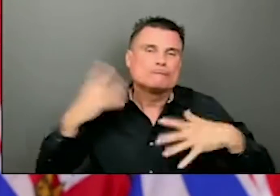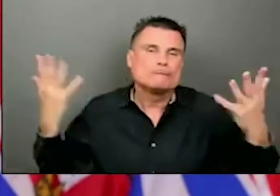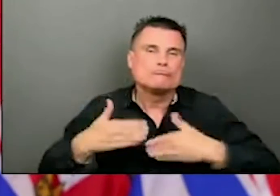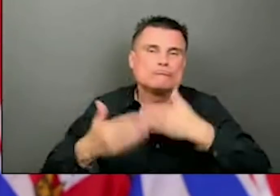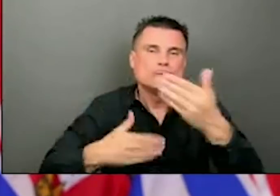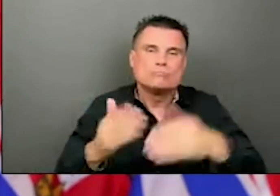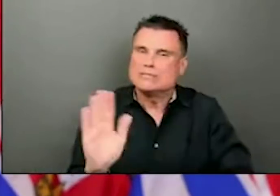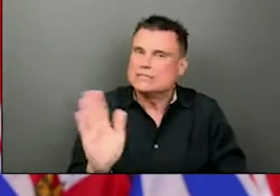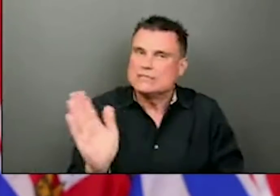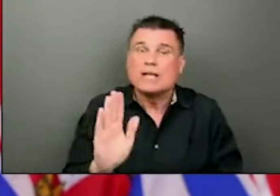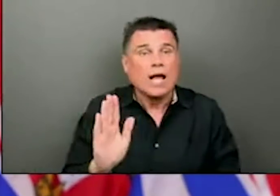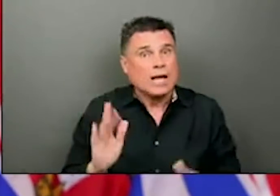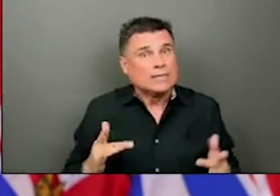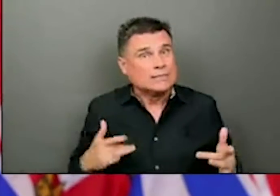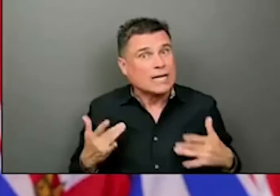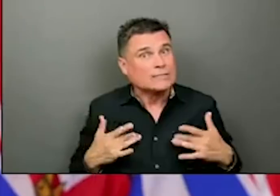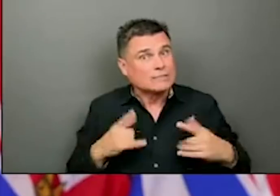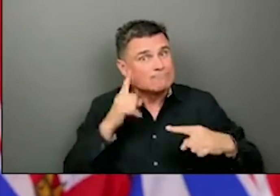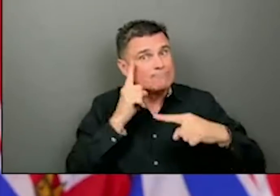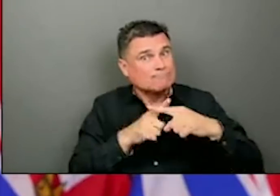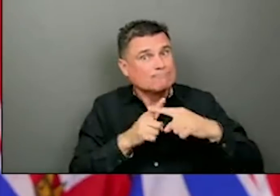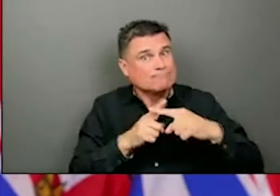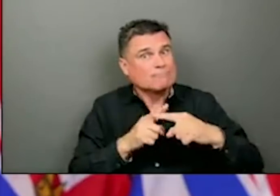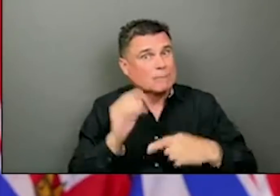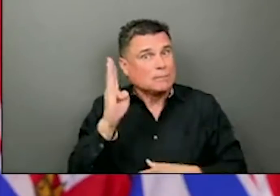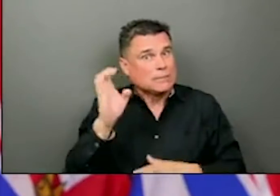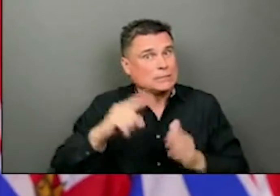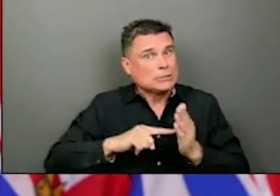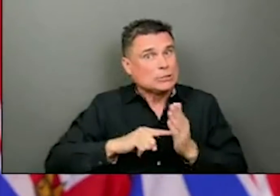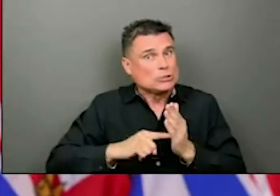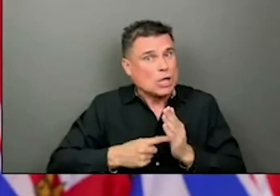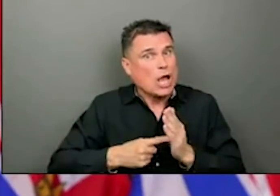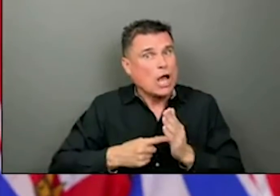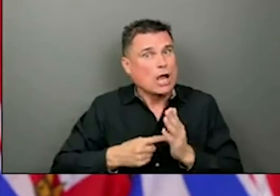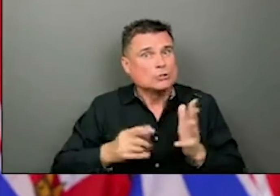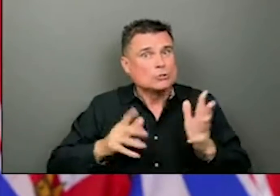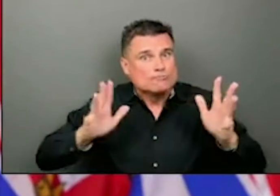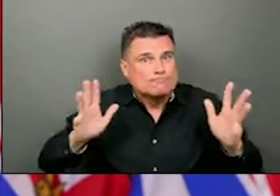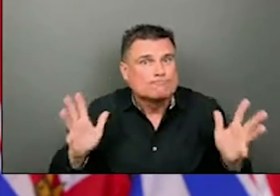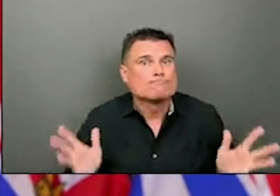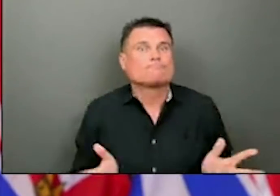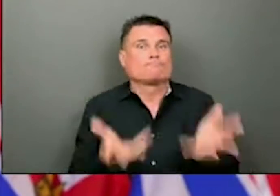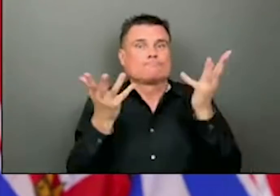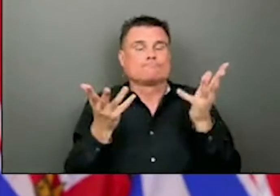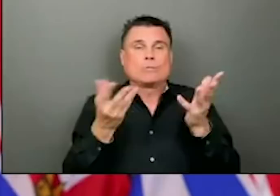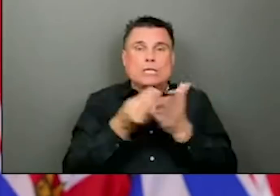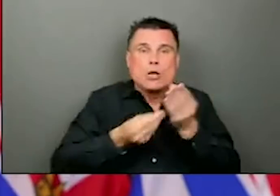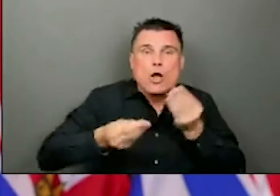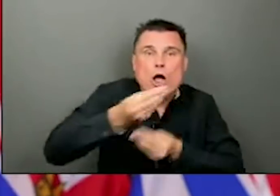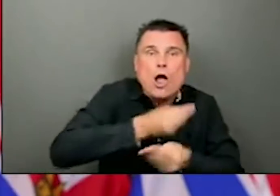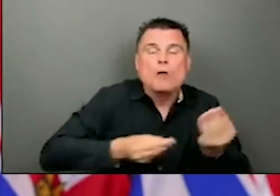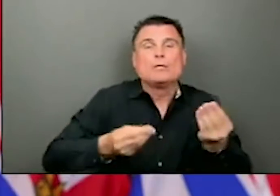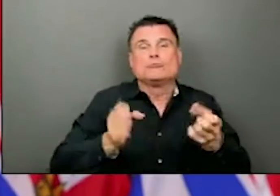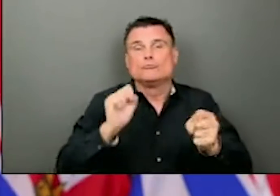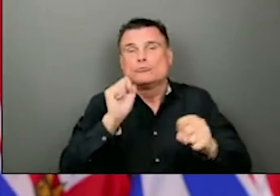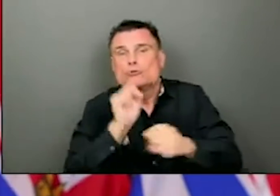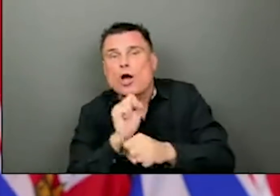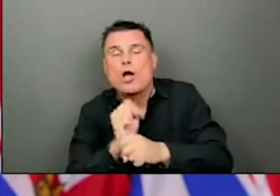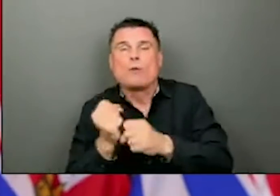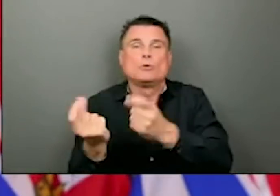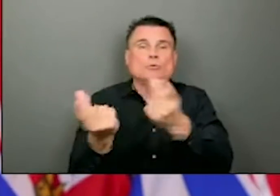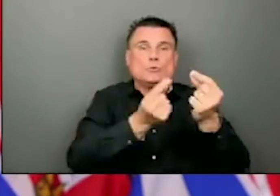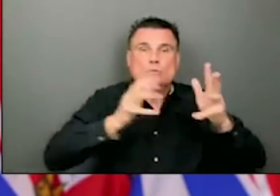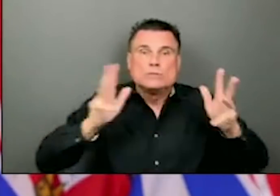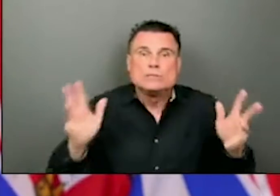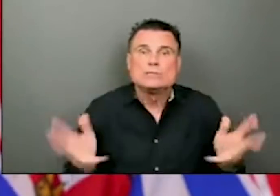that now 69.7% of adults and 66.1% of those over 12 have received their first shot, as encouraging as